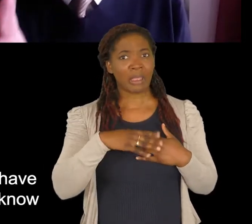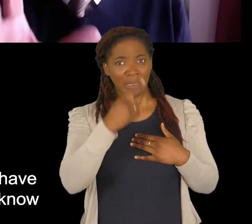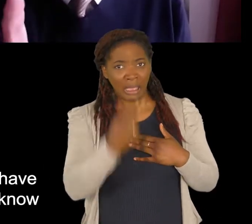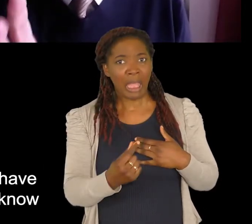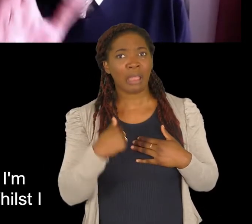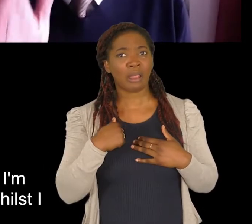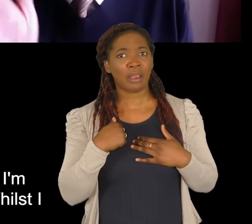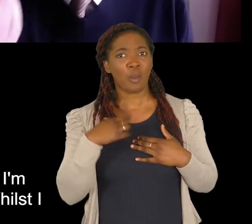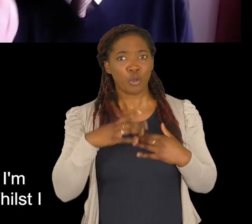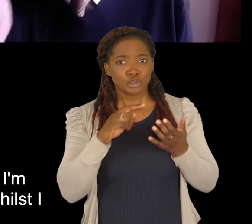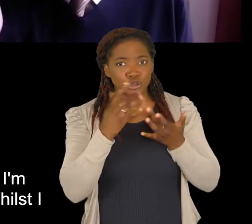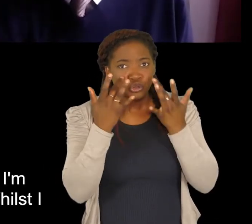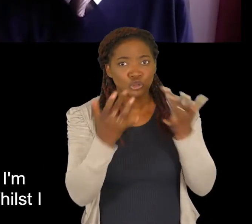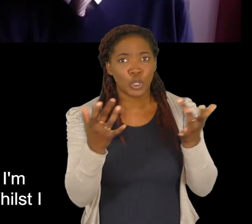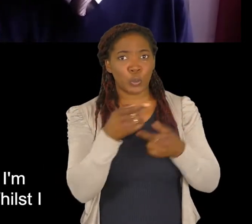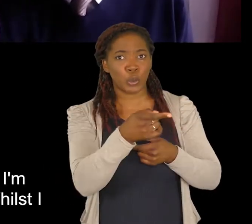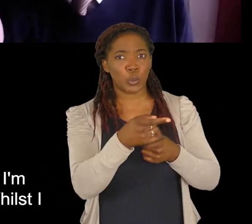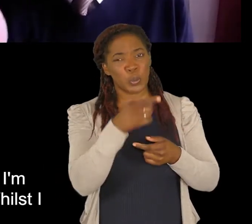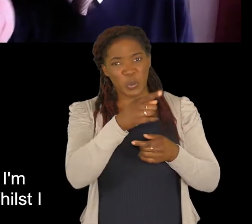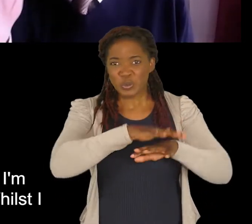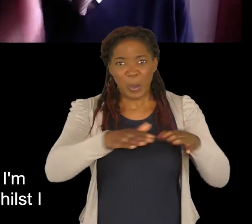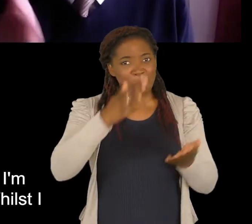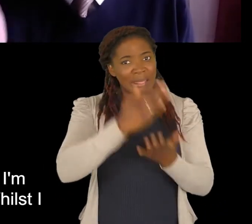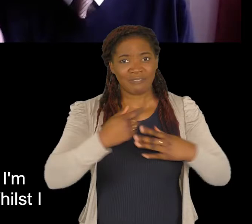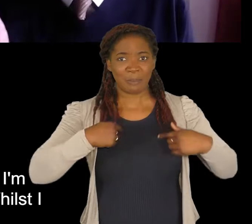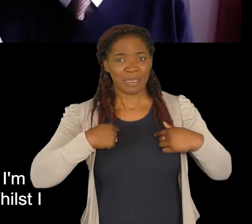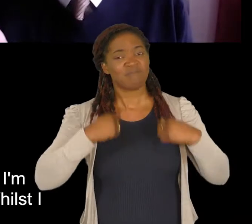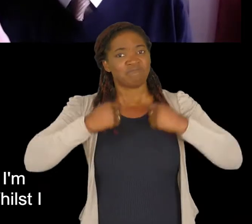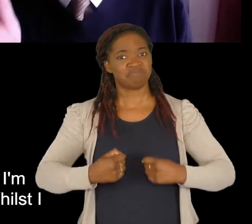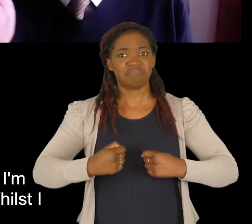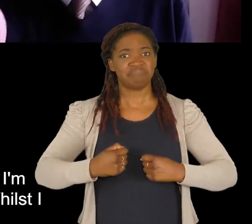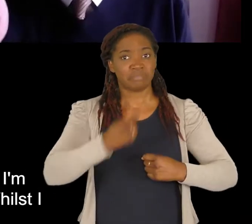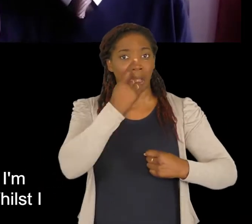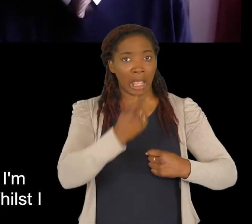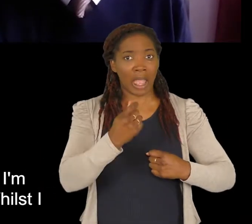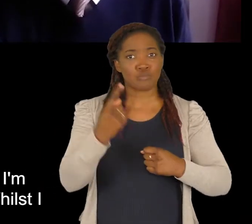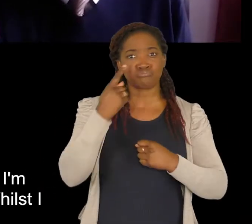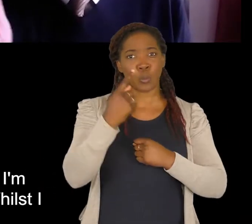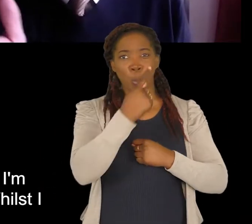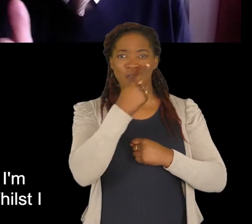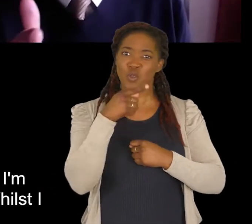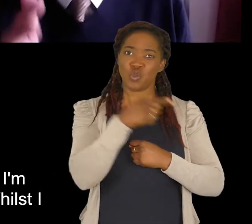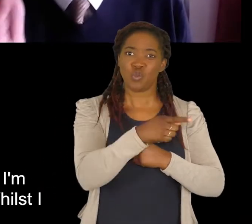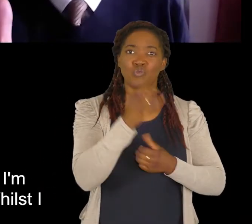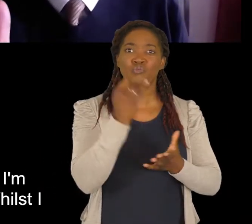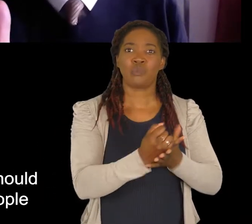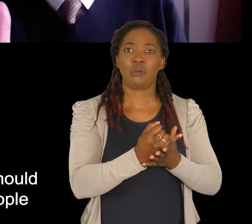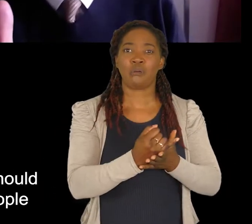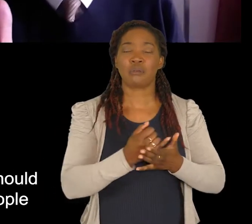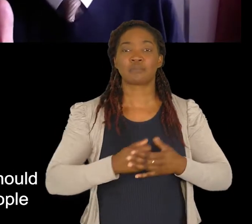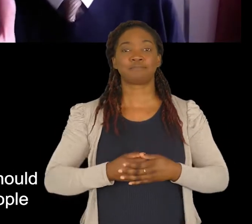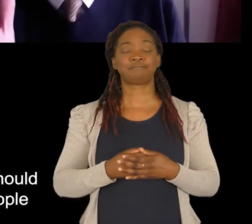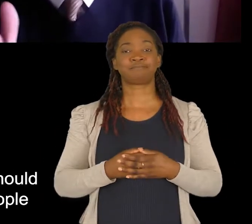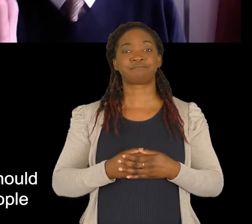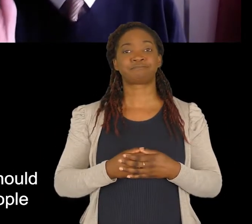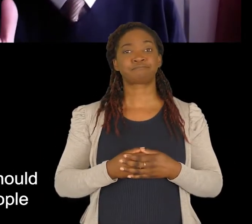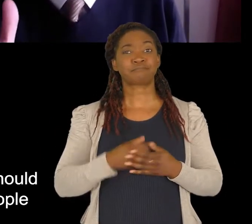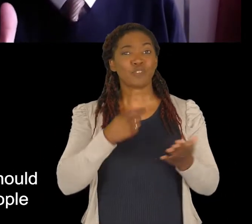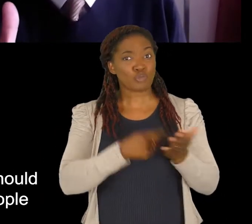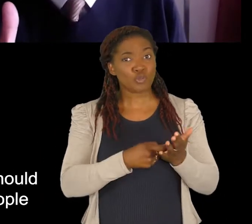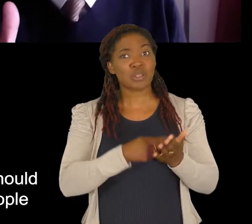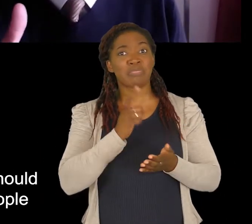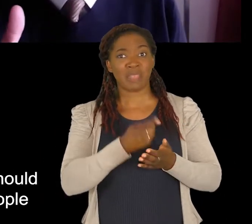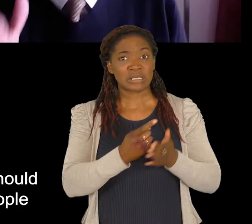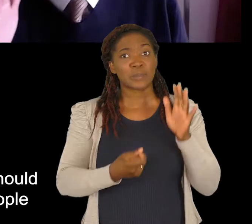other people that, just because you don't believe in me, I'm going to do something to prove you wrong. Now, whilst I would say, Rosa, that is